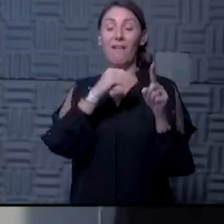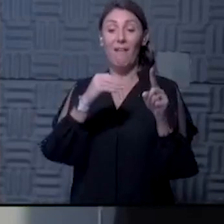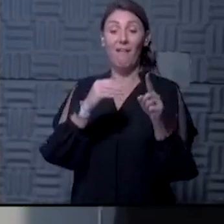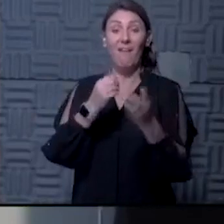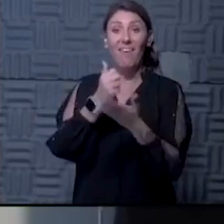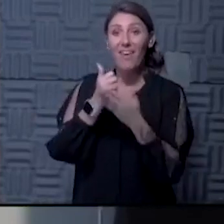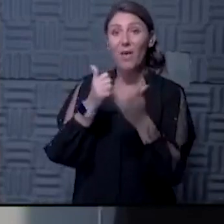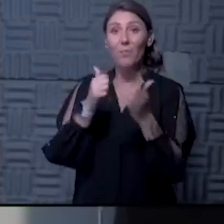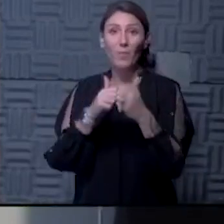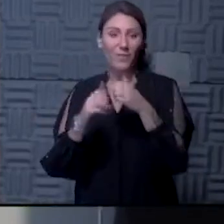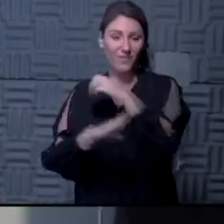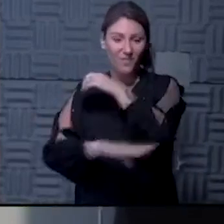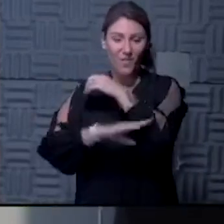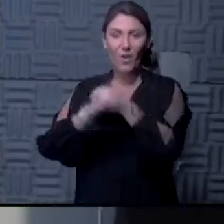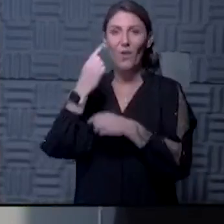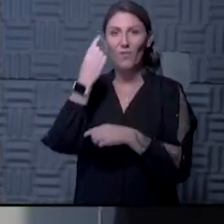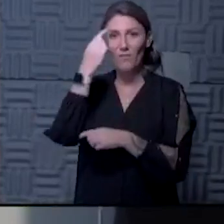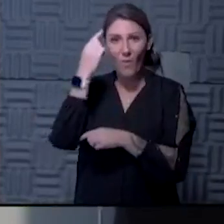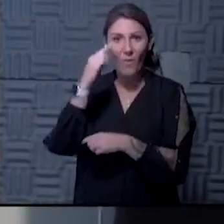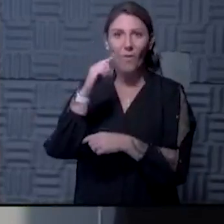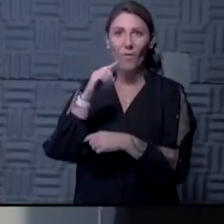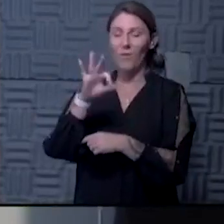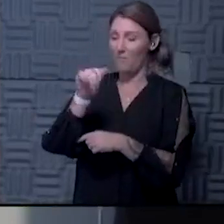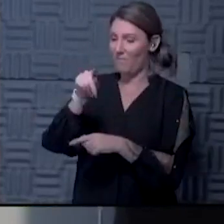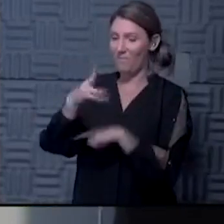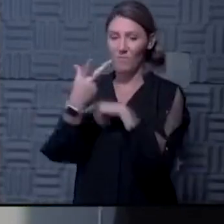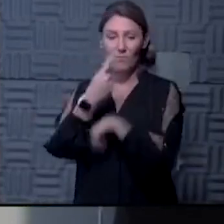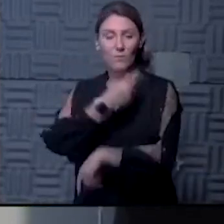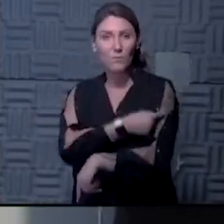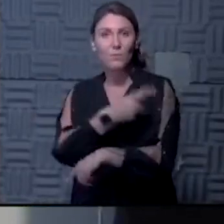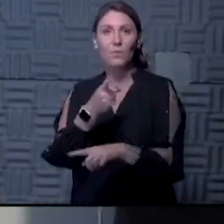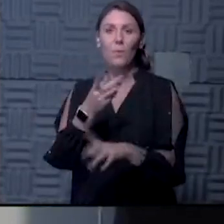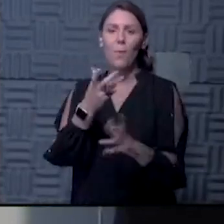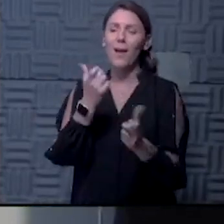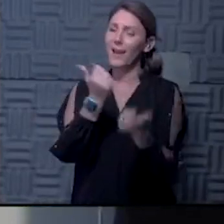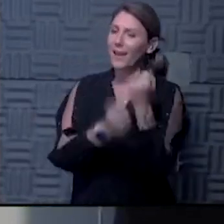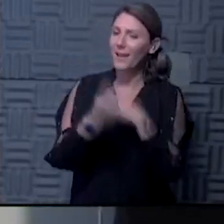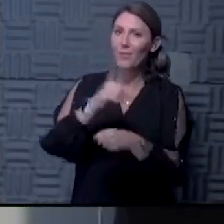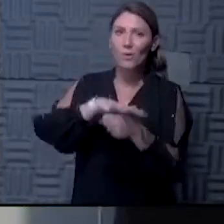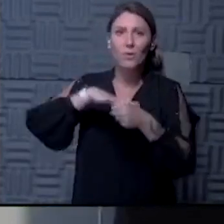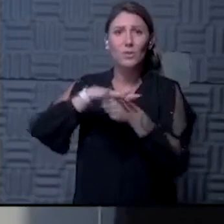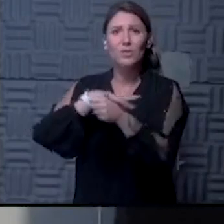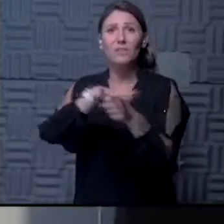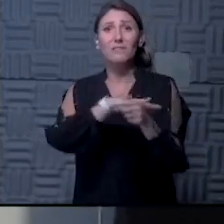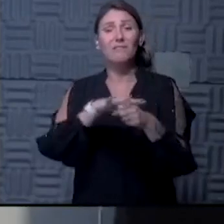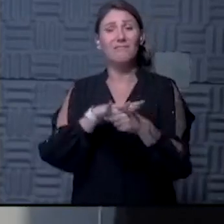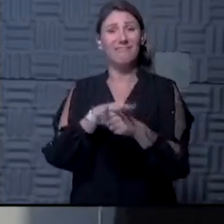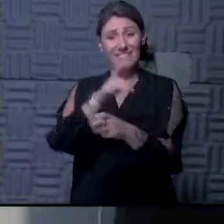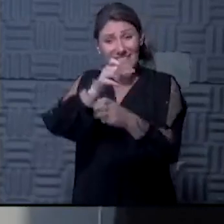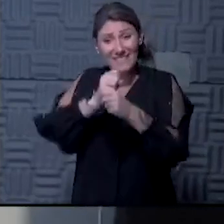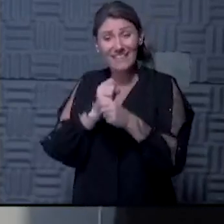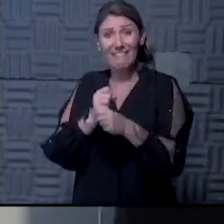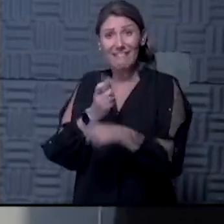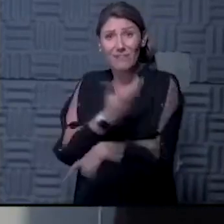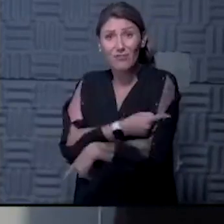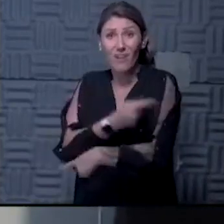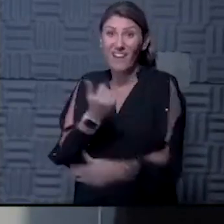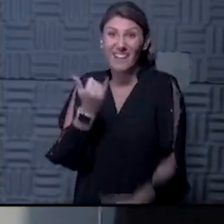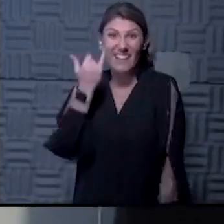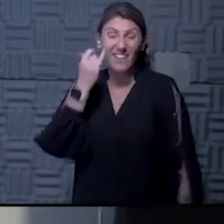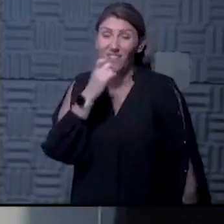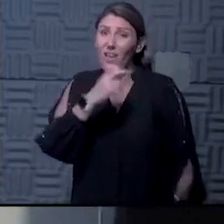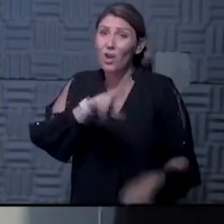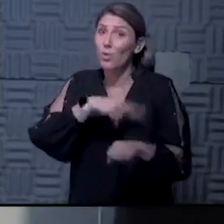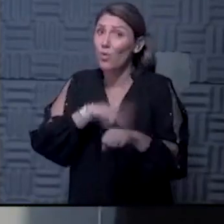PSA for flu shots. We really want everybody in the region to get a flu shot this year, even if you don't normally get